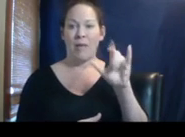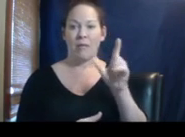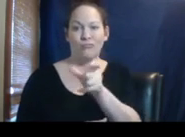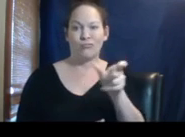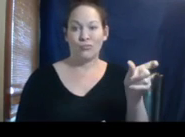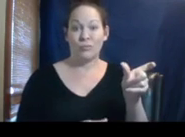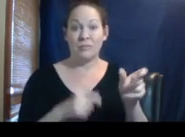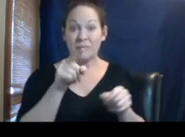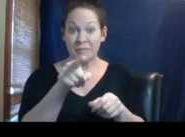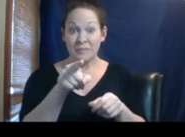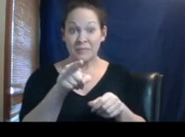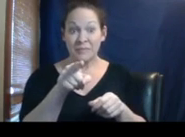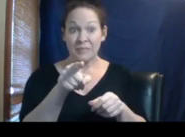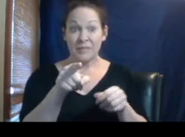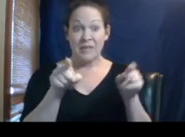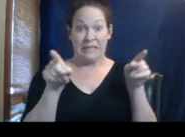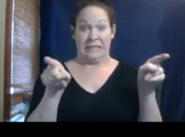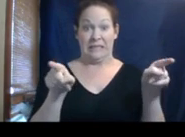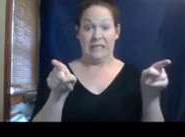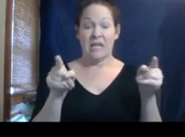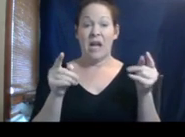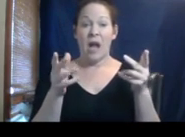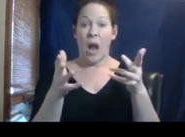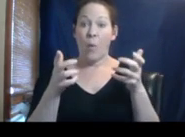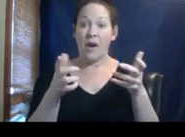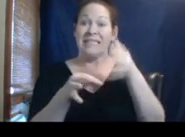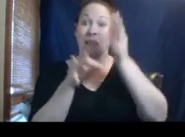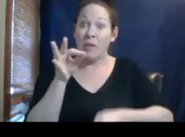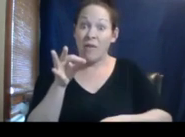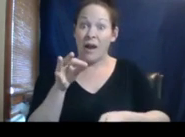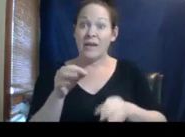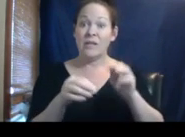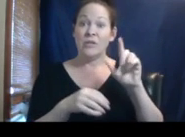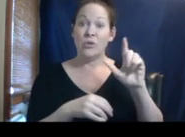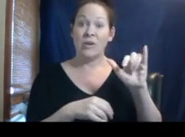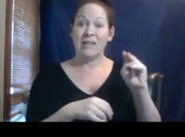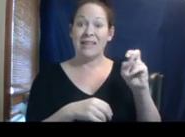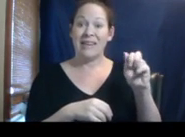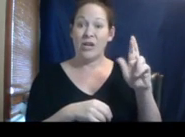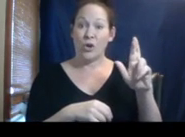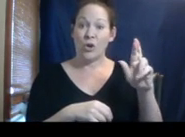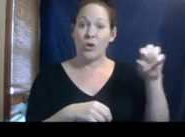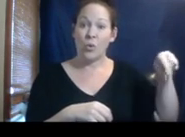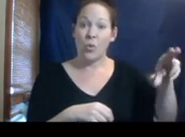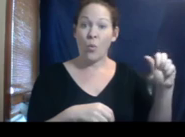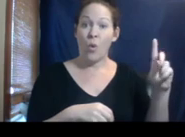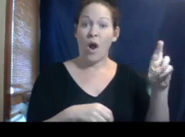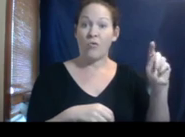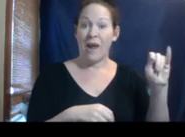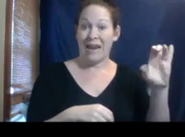and I wanted to simplify it into linear or quadratics, things I've already done,